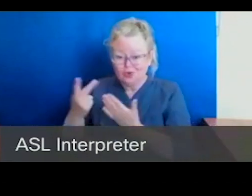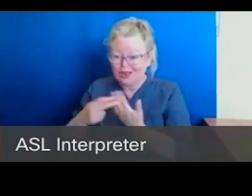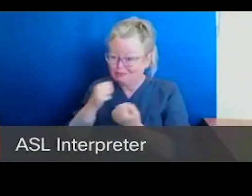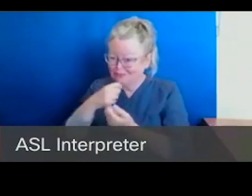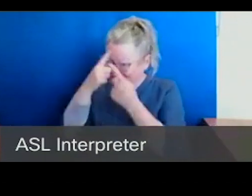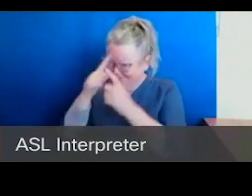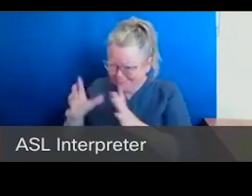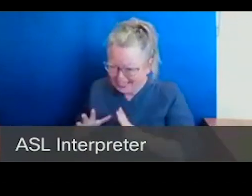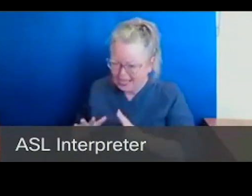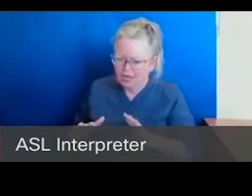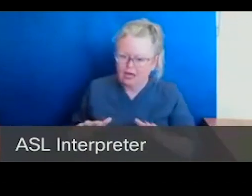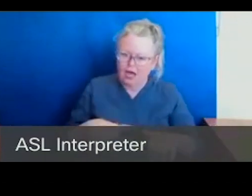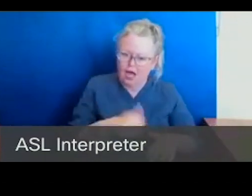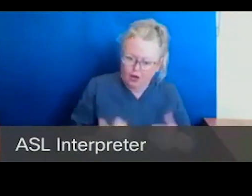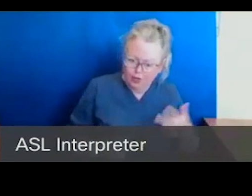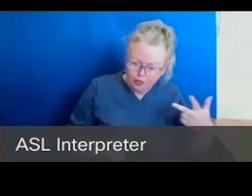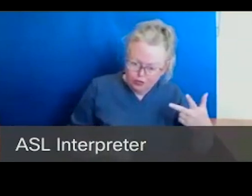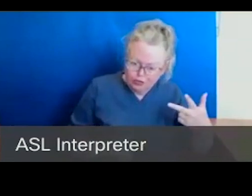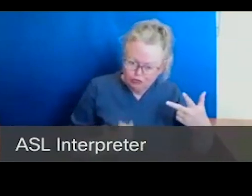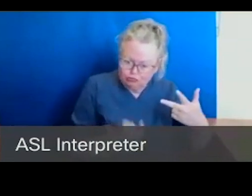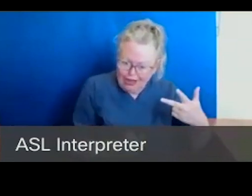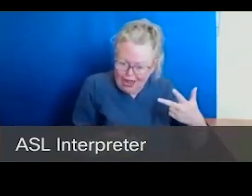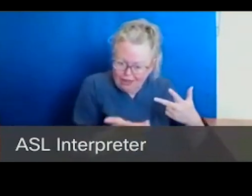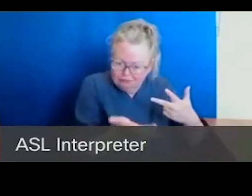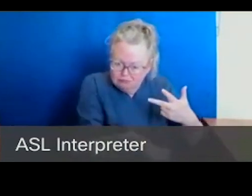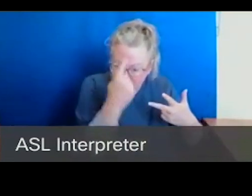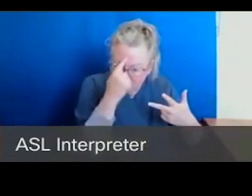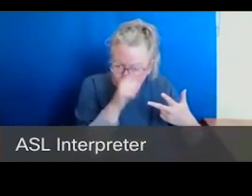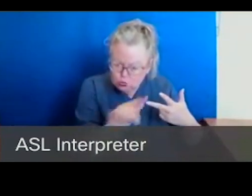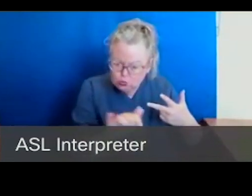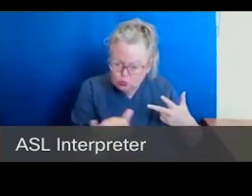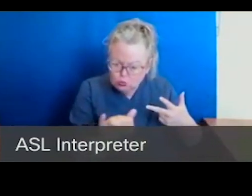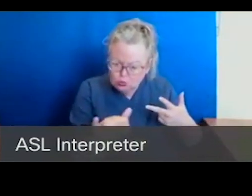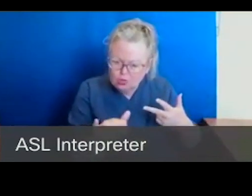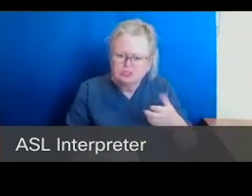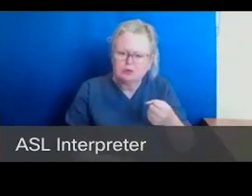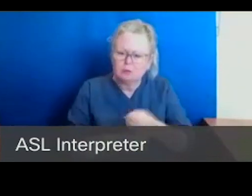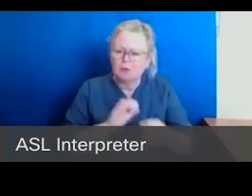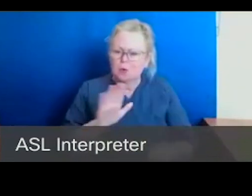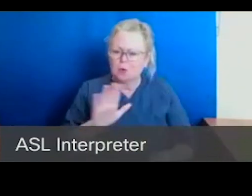as well to carry out an examination of SLDS data.